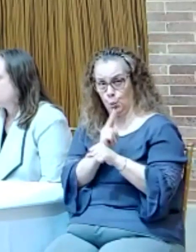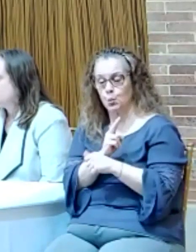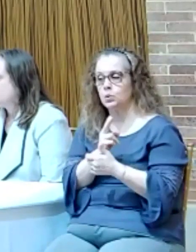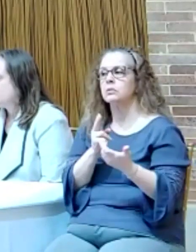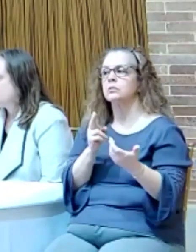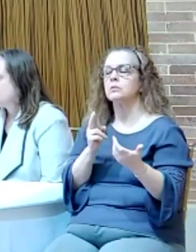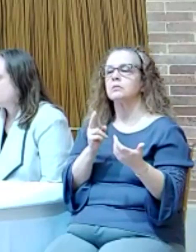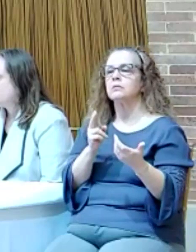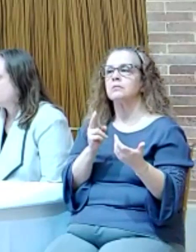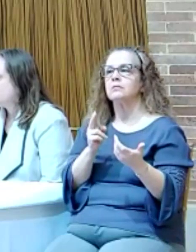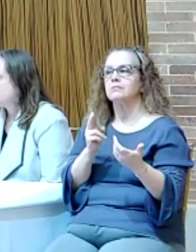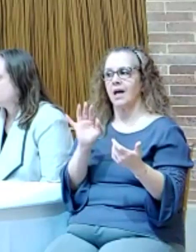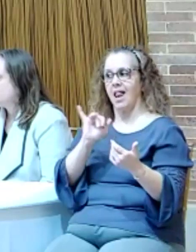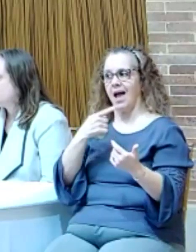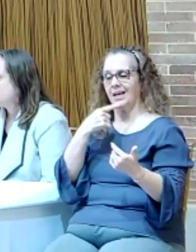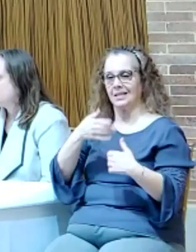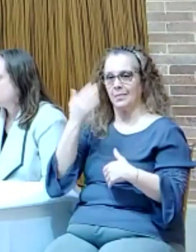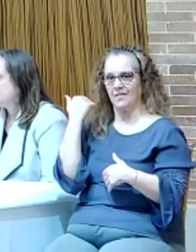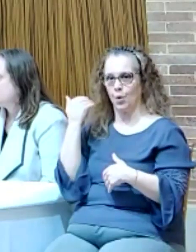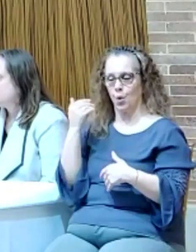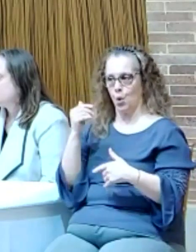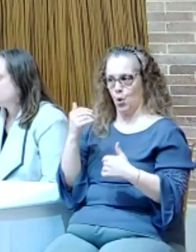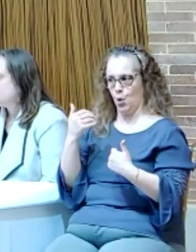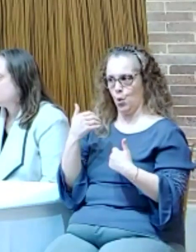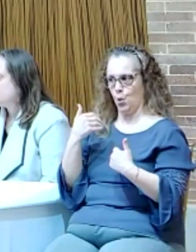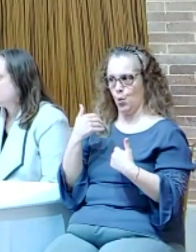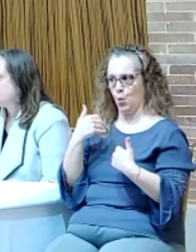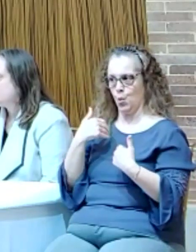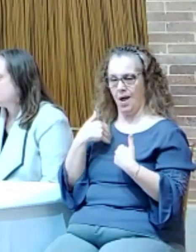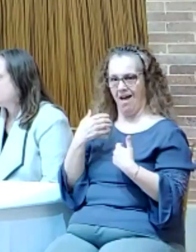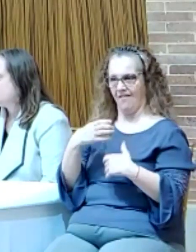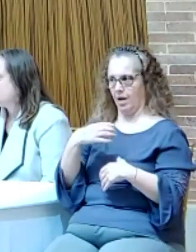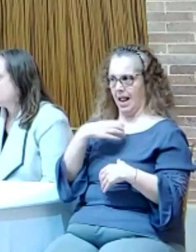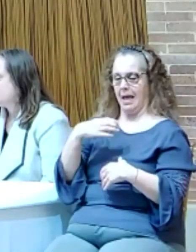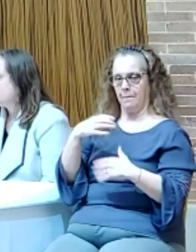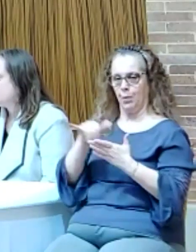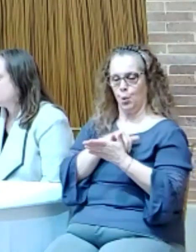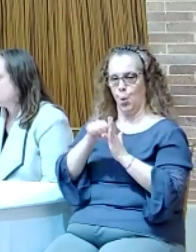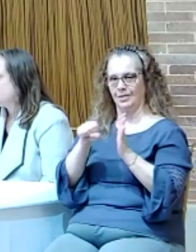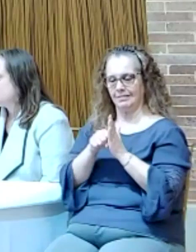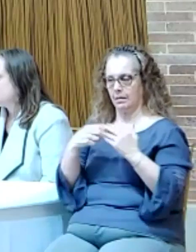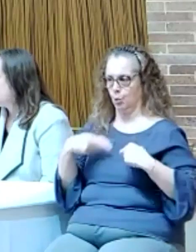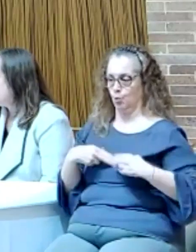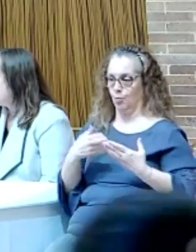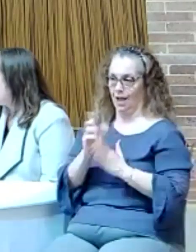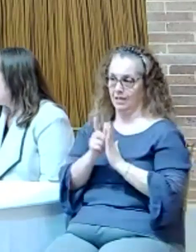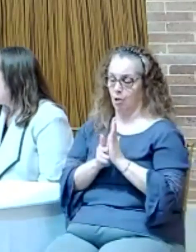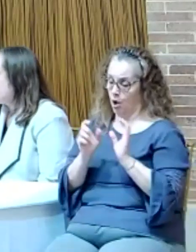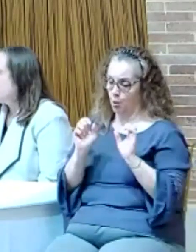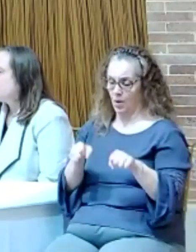individual as I said earlier I think you have a colorable A colorable or viable claim under the New York State human rights law to pursue